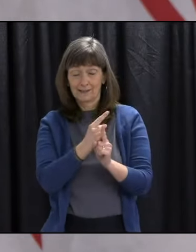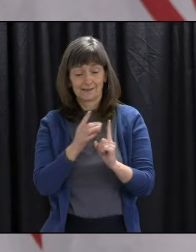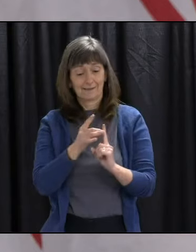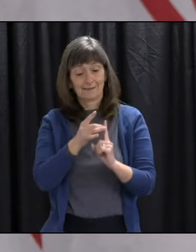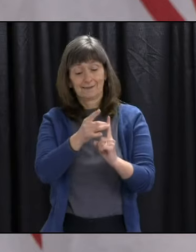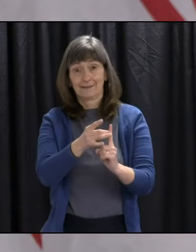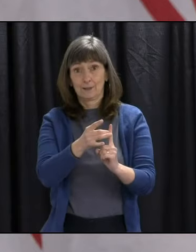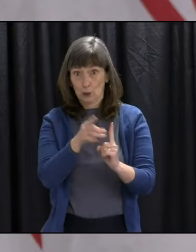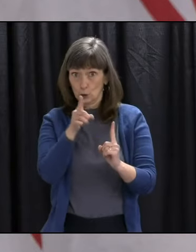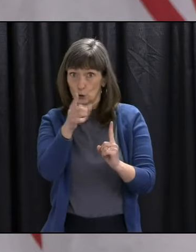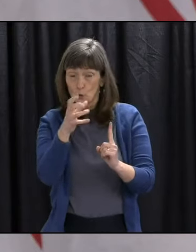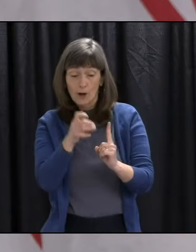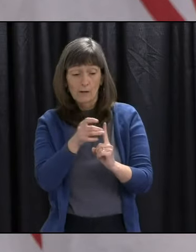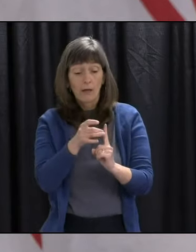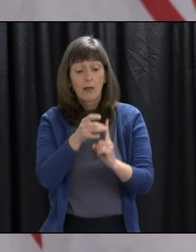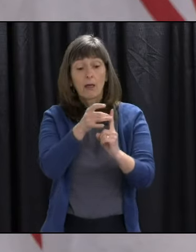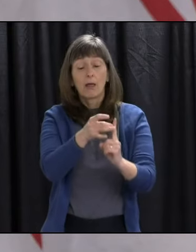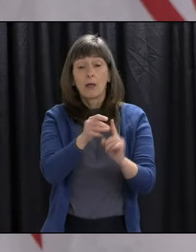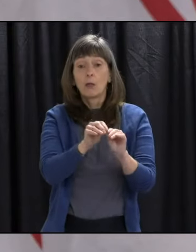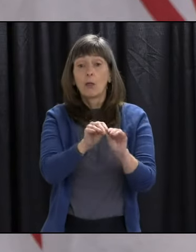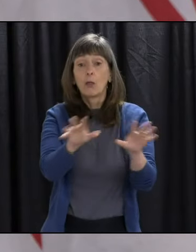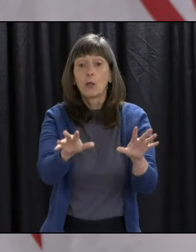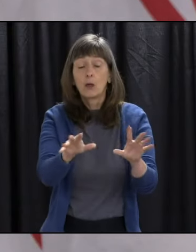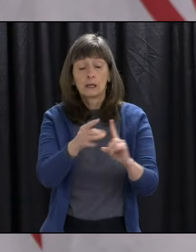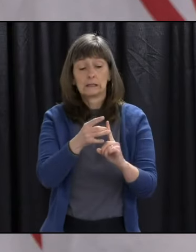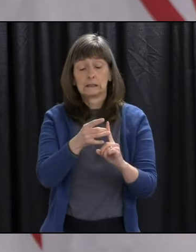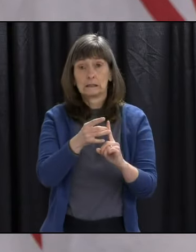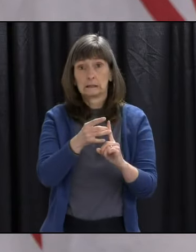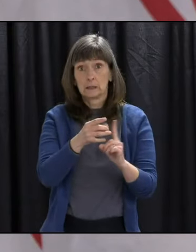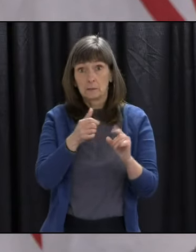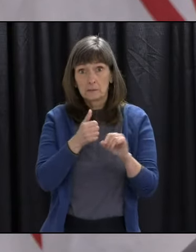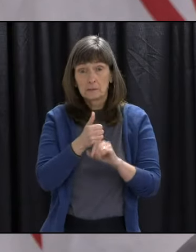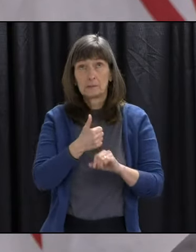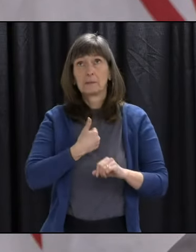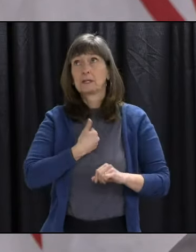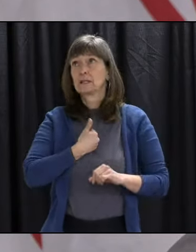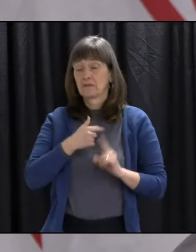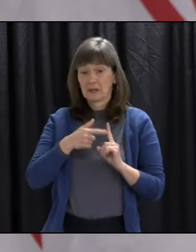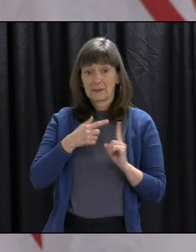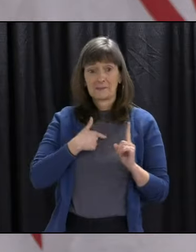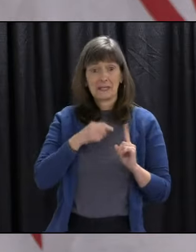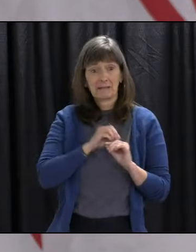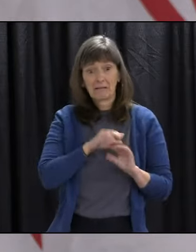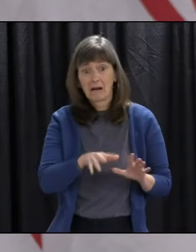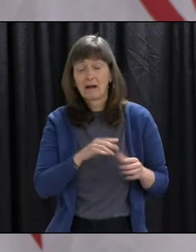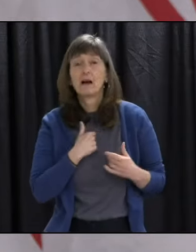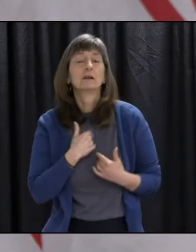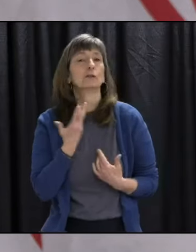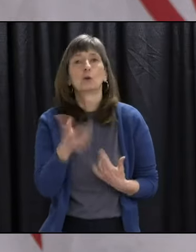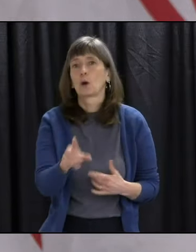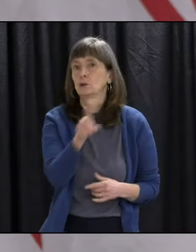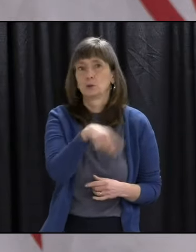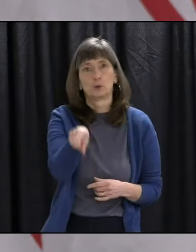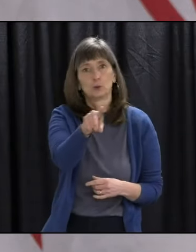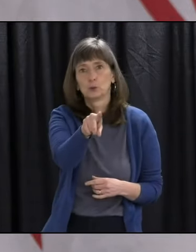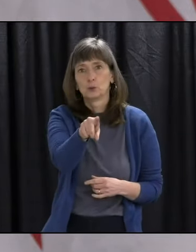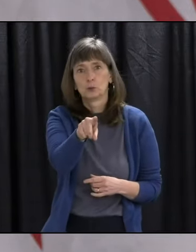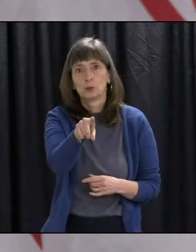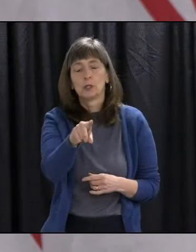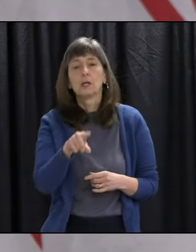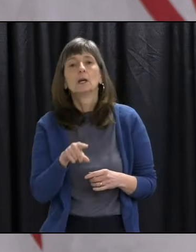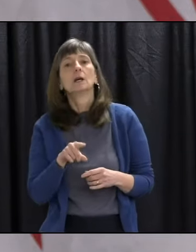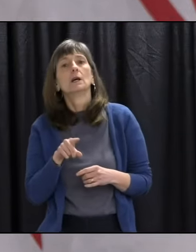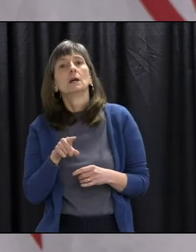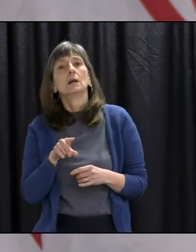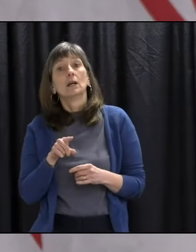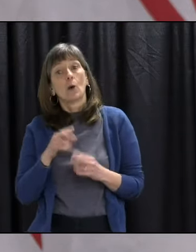move. Is this a sign of hope? Of course. If you want to stop the spread of this